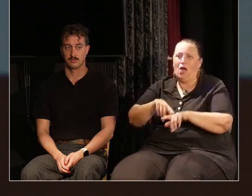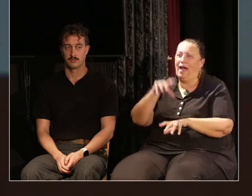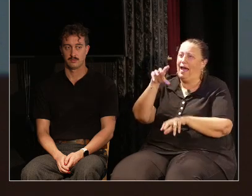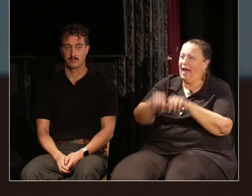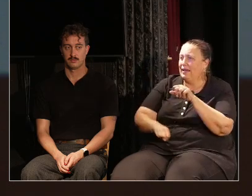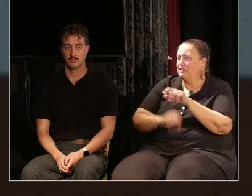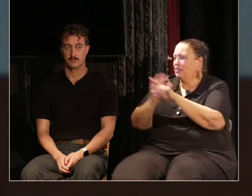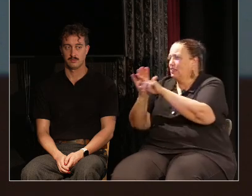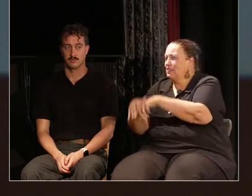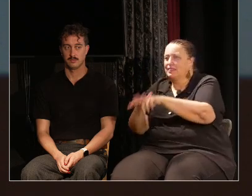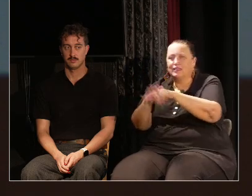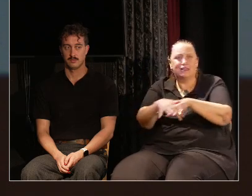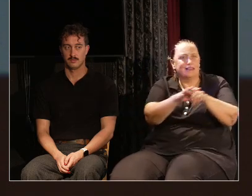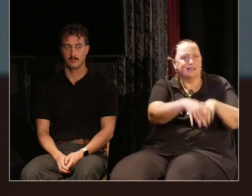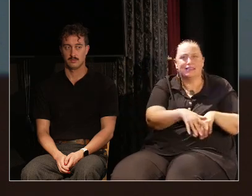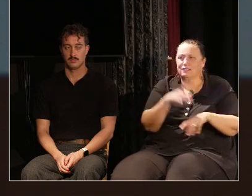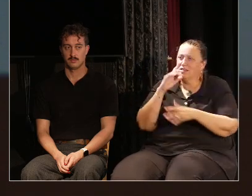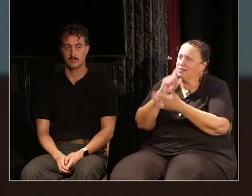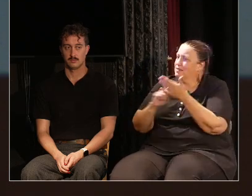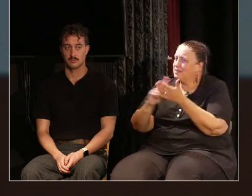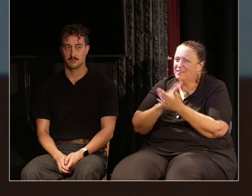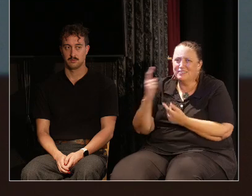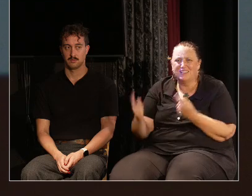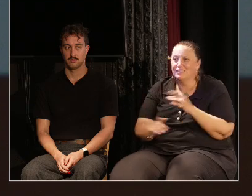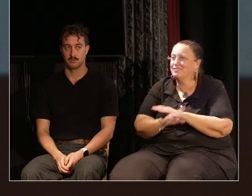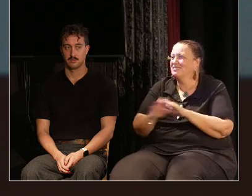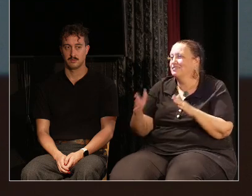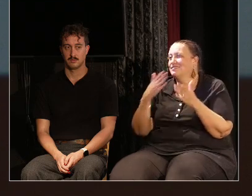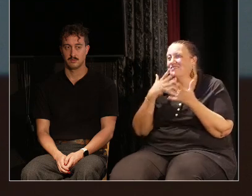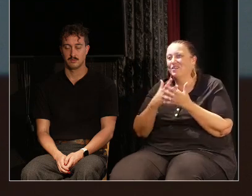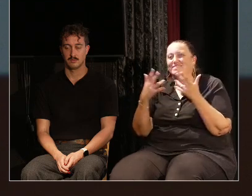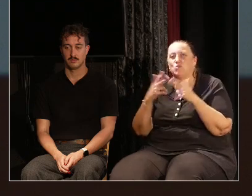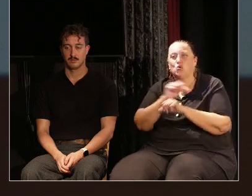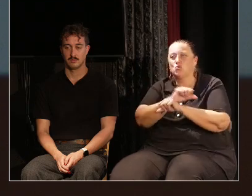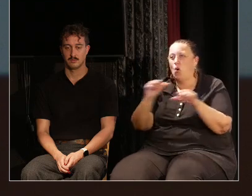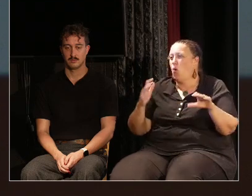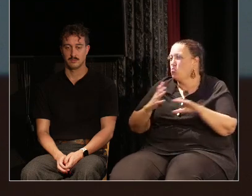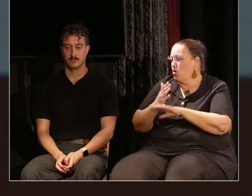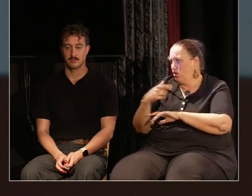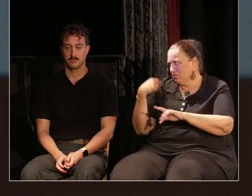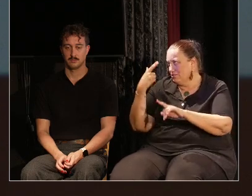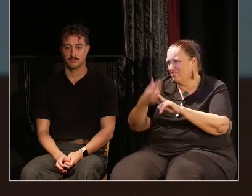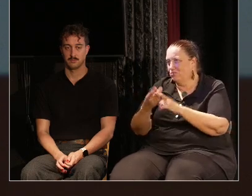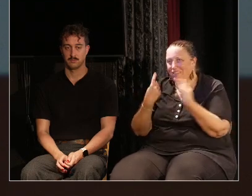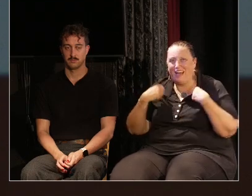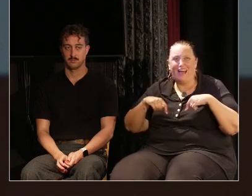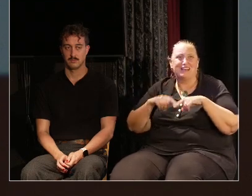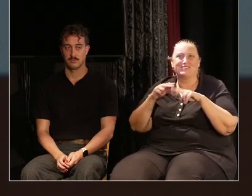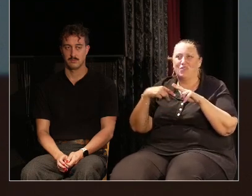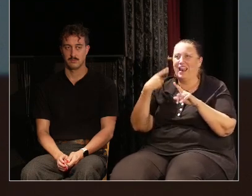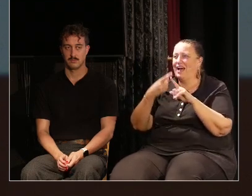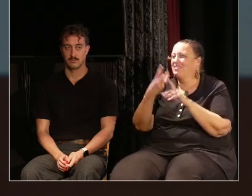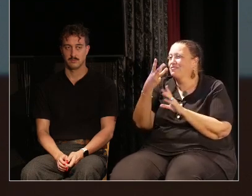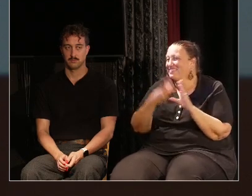on trying to discriminate against people. So I would say thank you all for the work you have done with us for the last 3